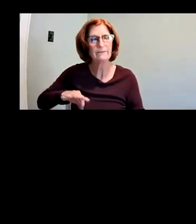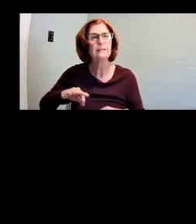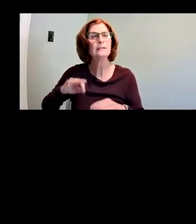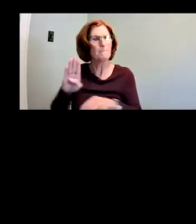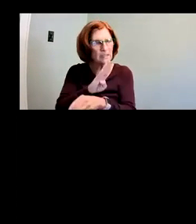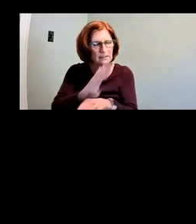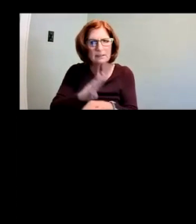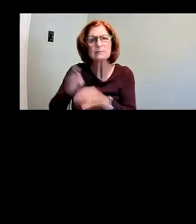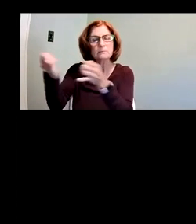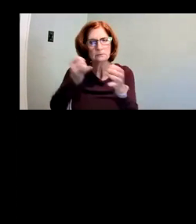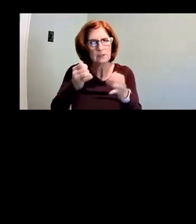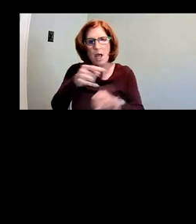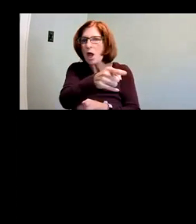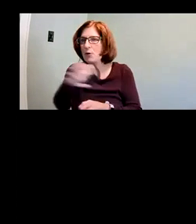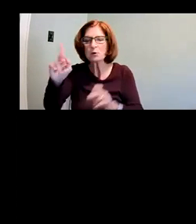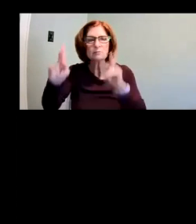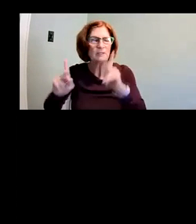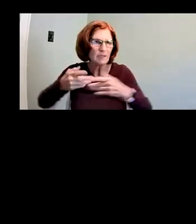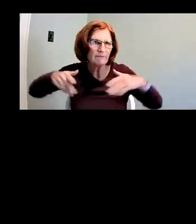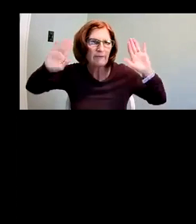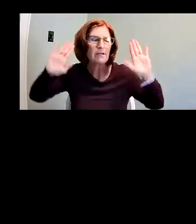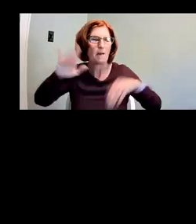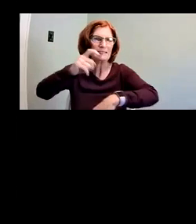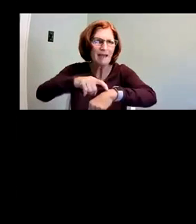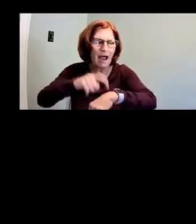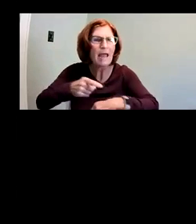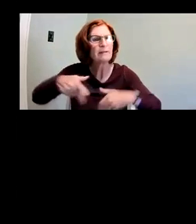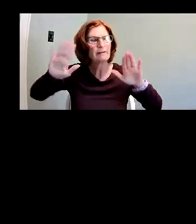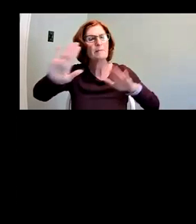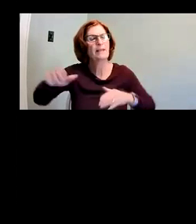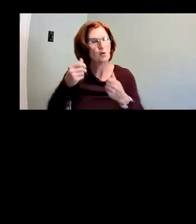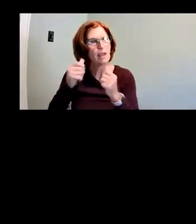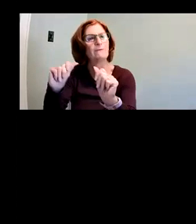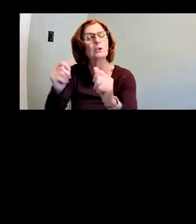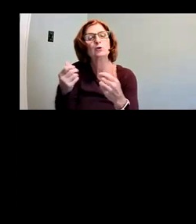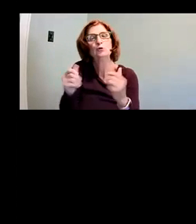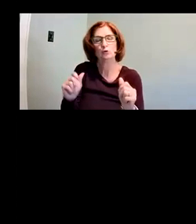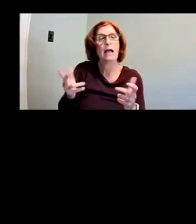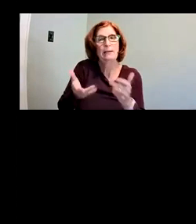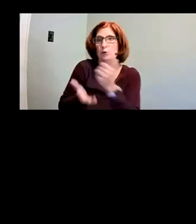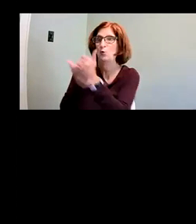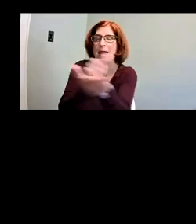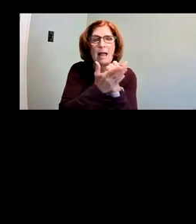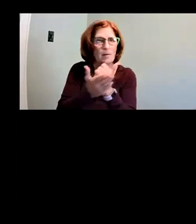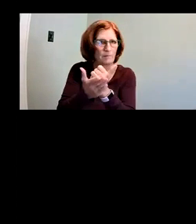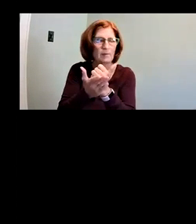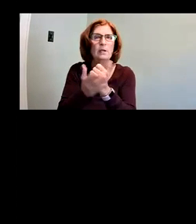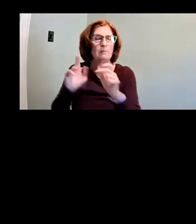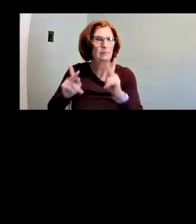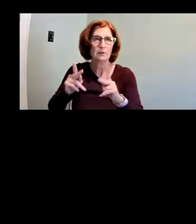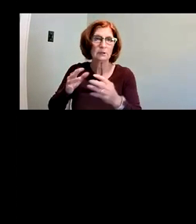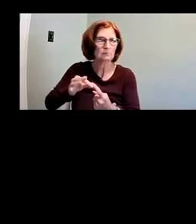who have sacrificed time and effort to help Hill residents survive, especially during the